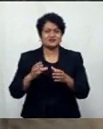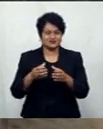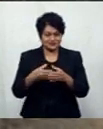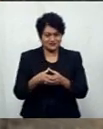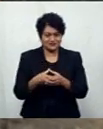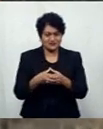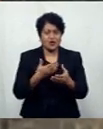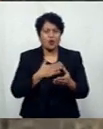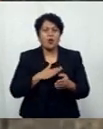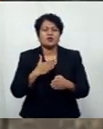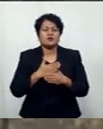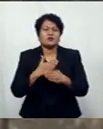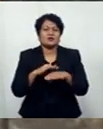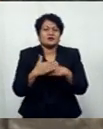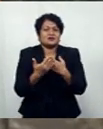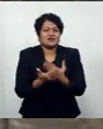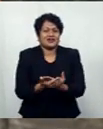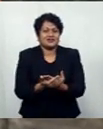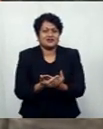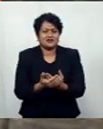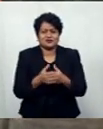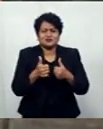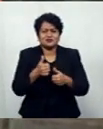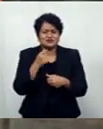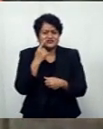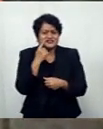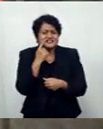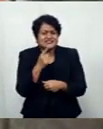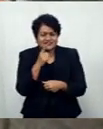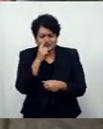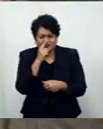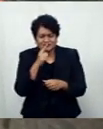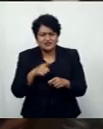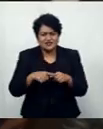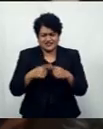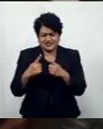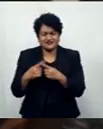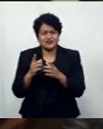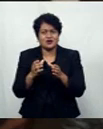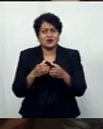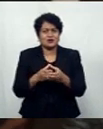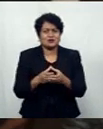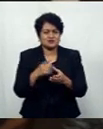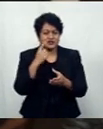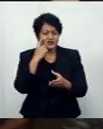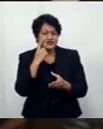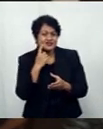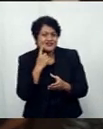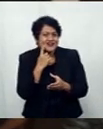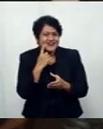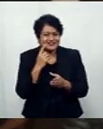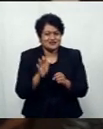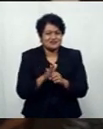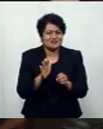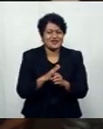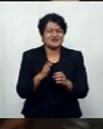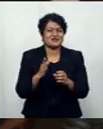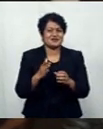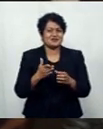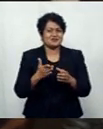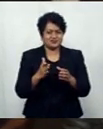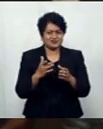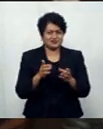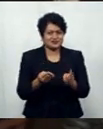it's good to see that people from different groups are trying to do music with you, and they actually want the